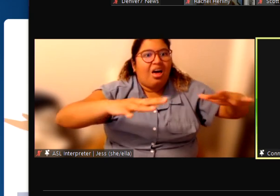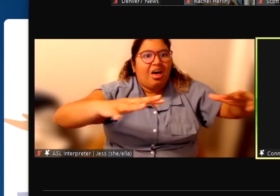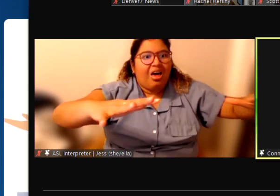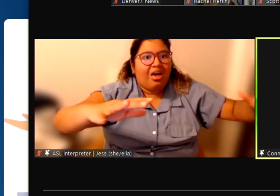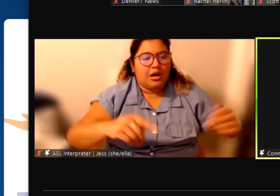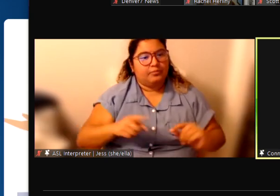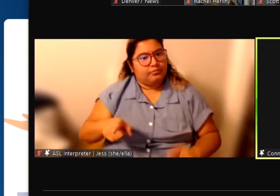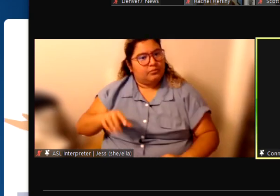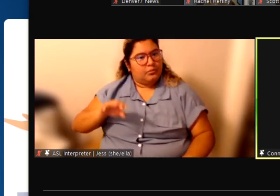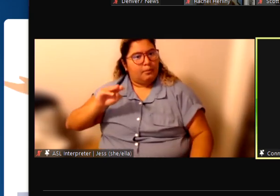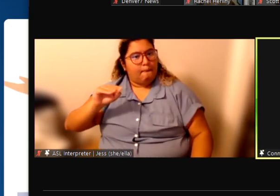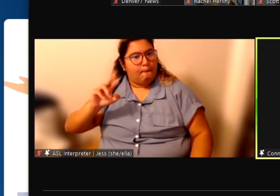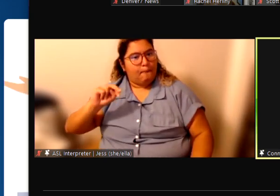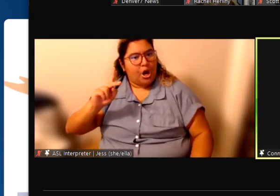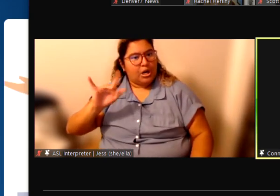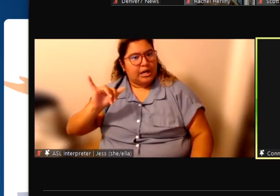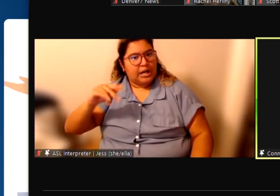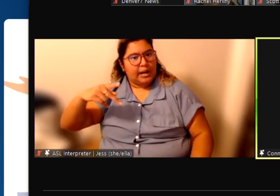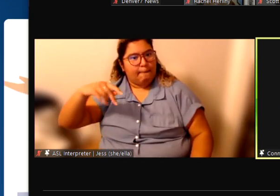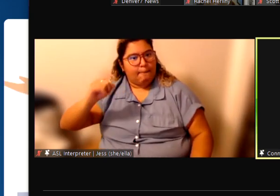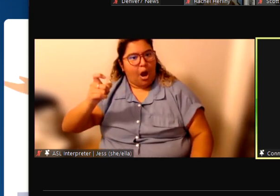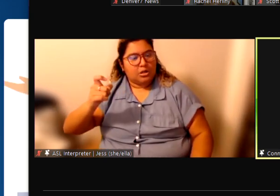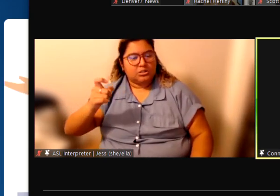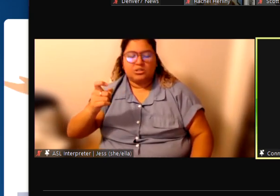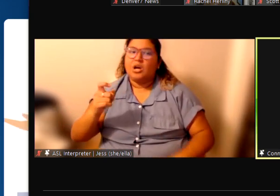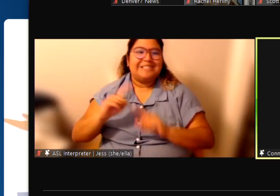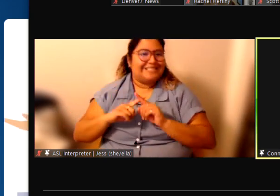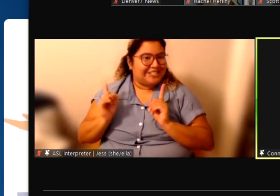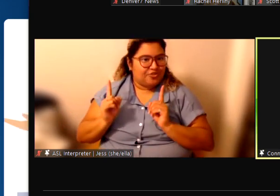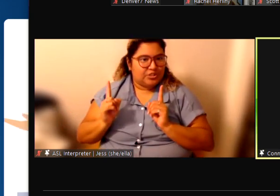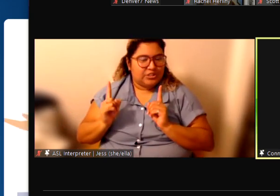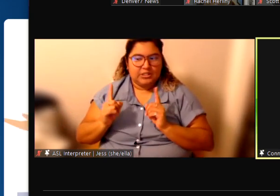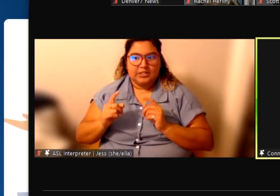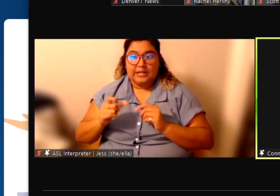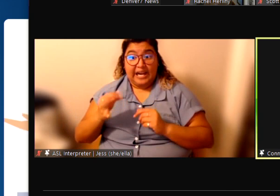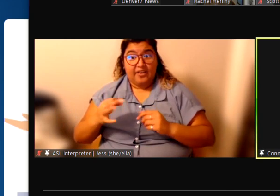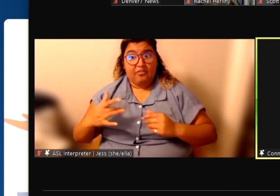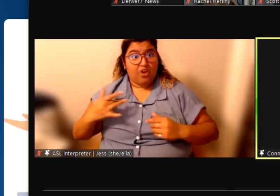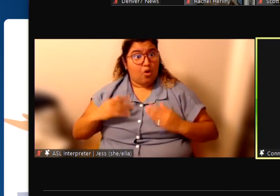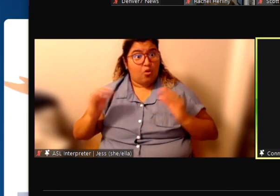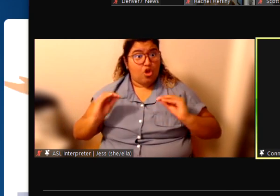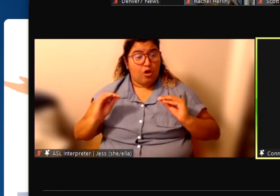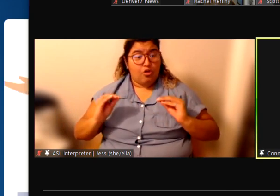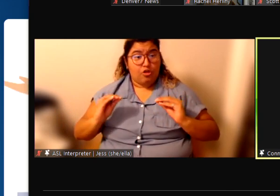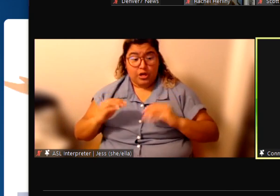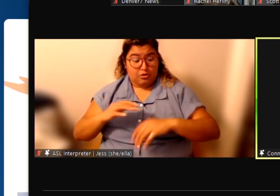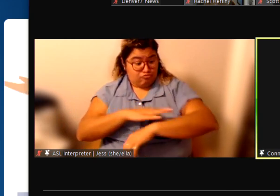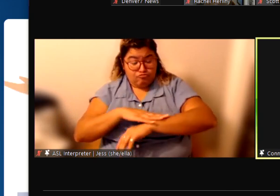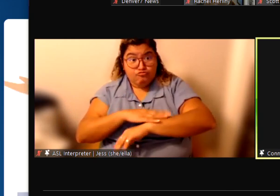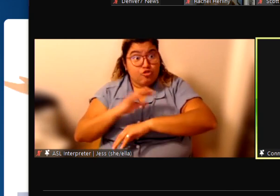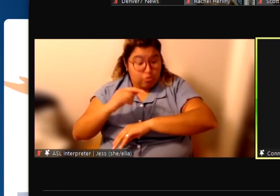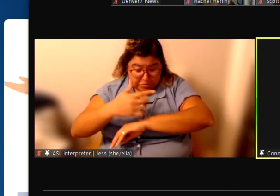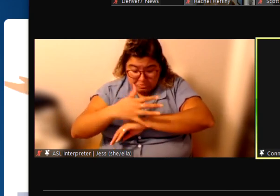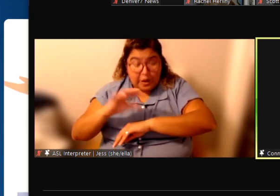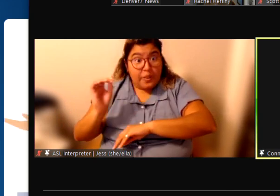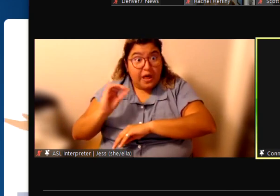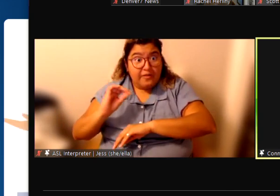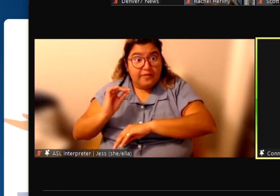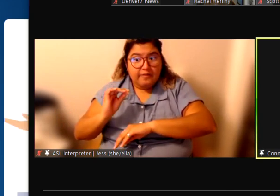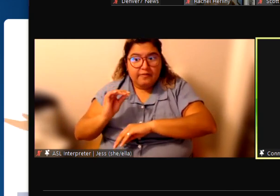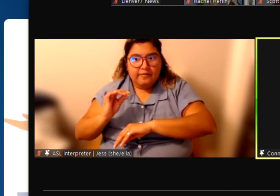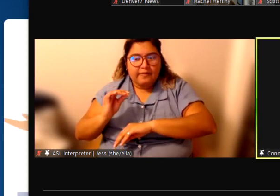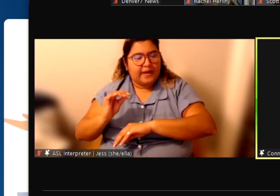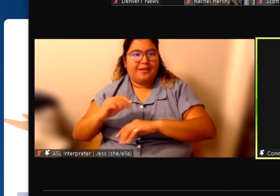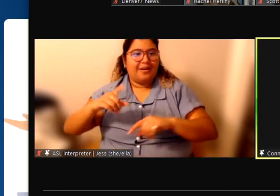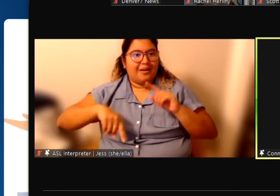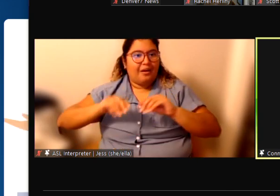really do have symptoms. You have to have symptoms in order to be transmissible. And it is with very close contact. So I think